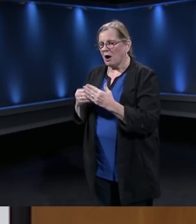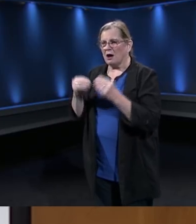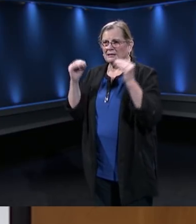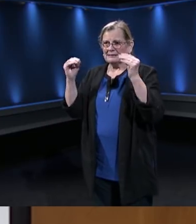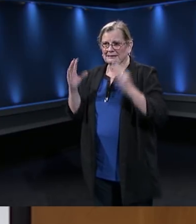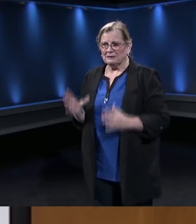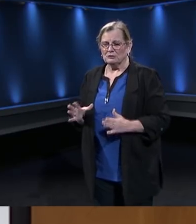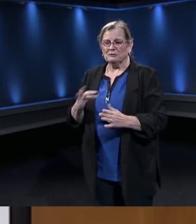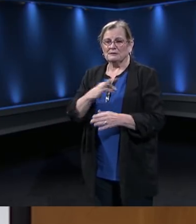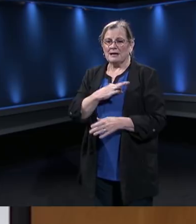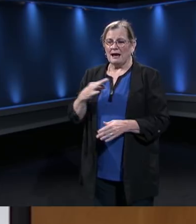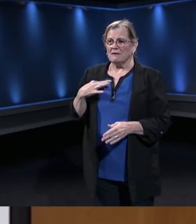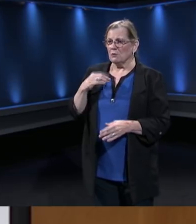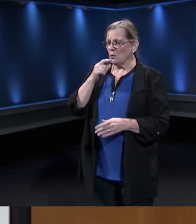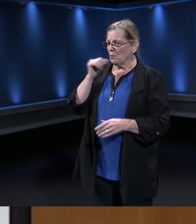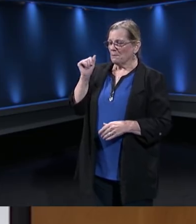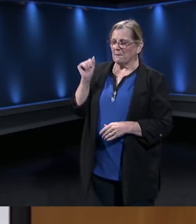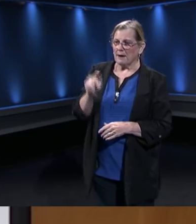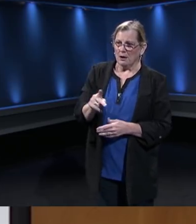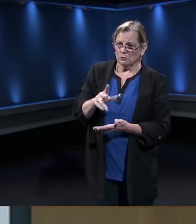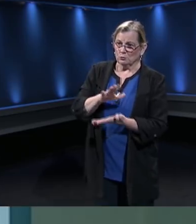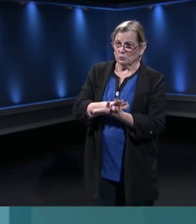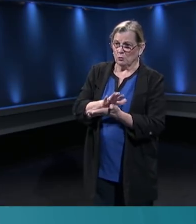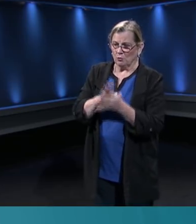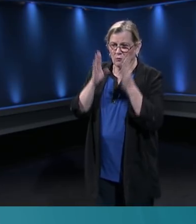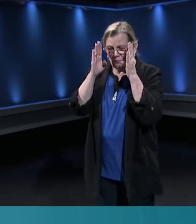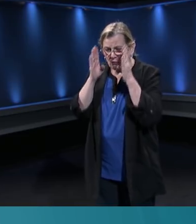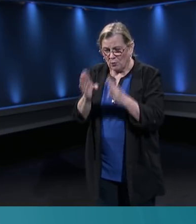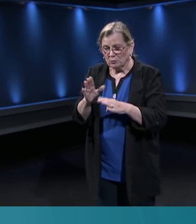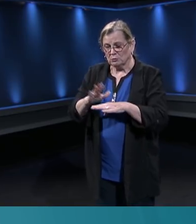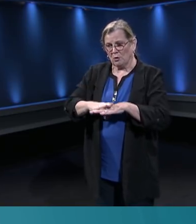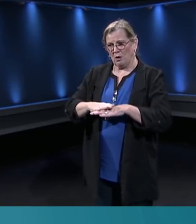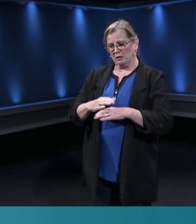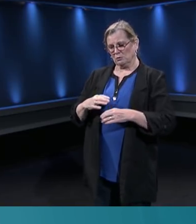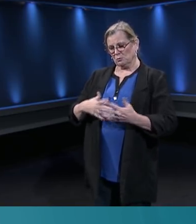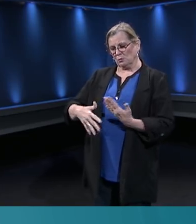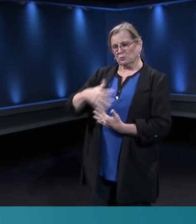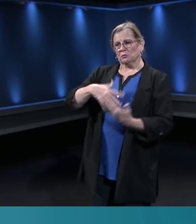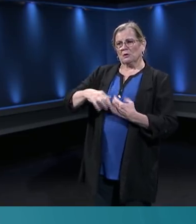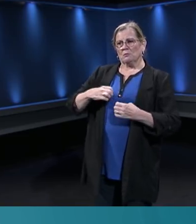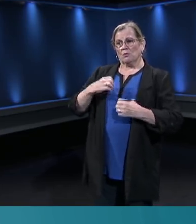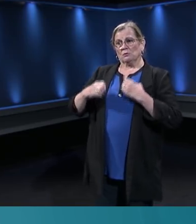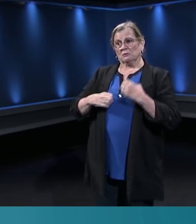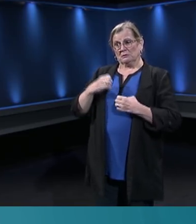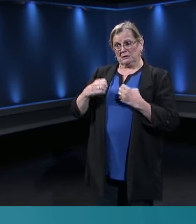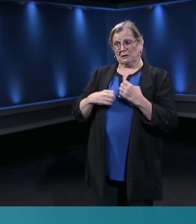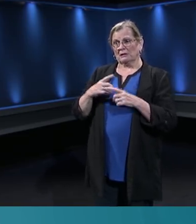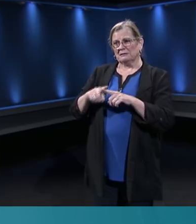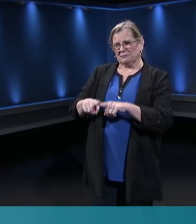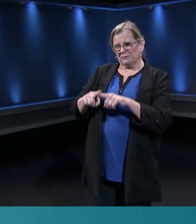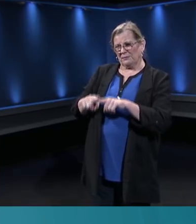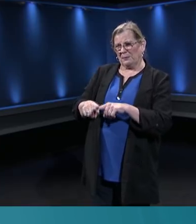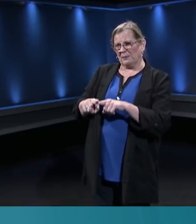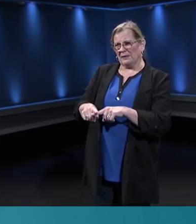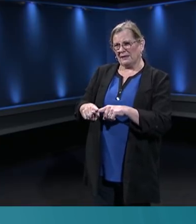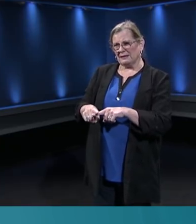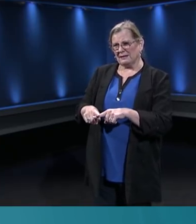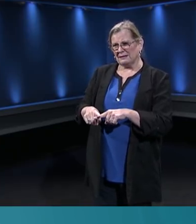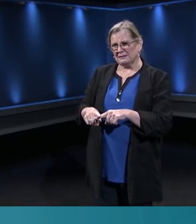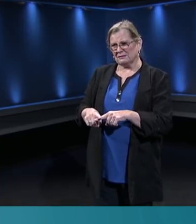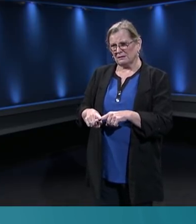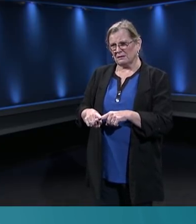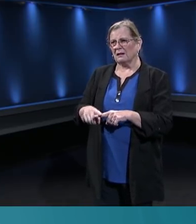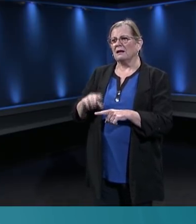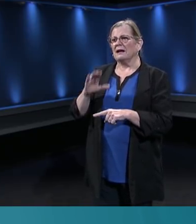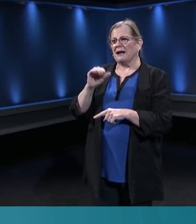that focus on social emotional learning. And we're basing that off of the CASEL model. And CASEL is the Collaborative